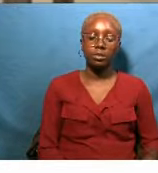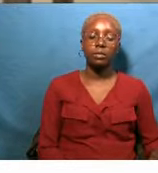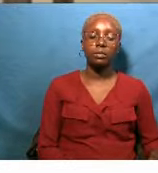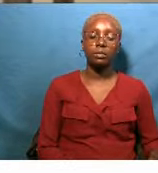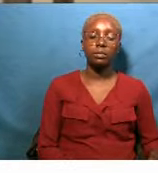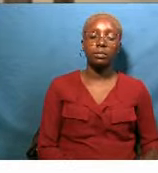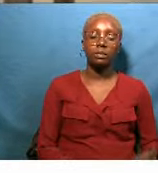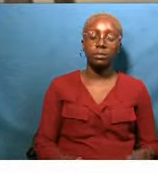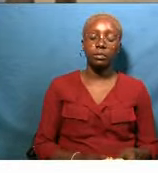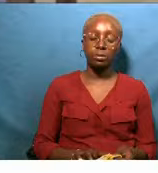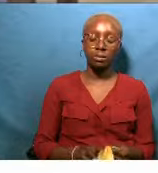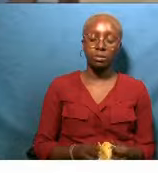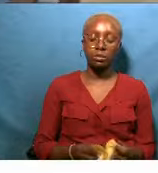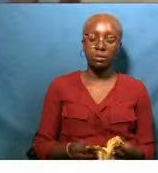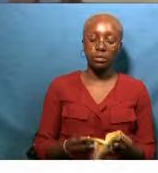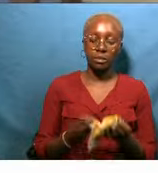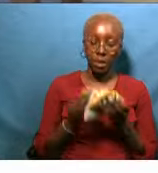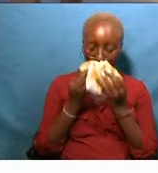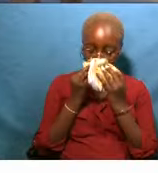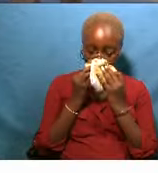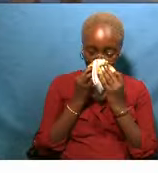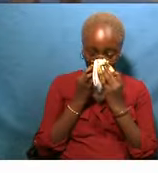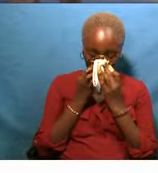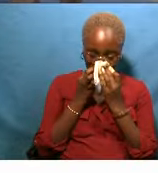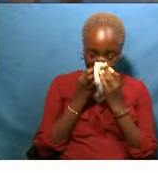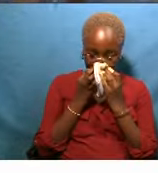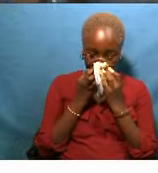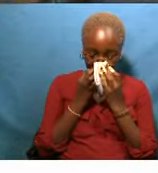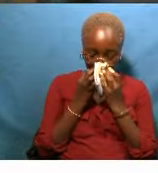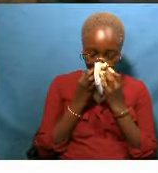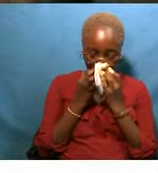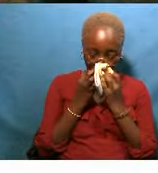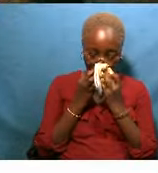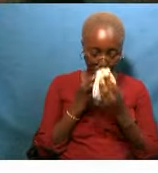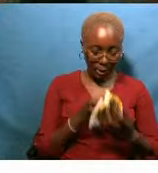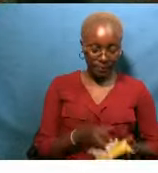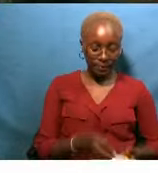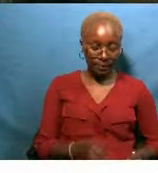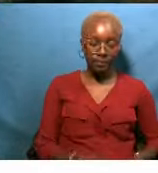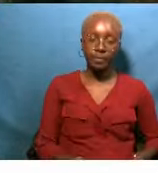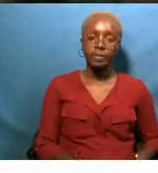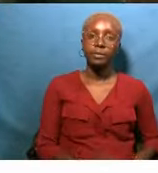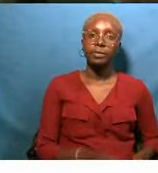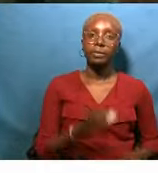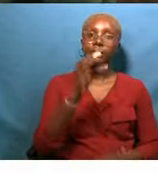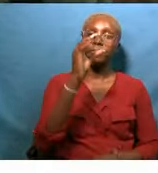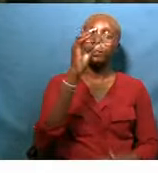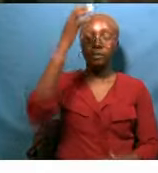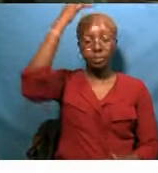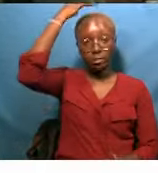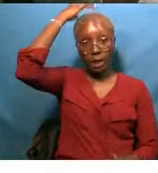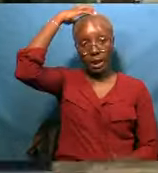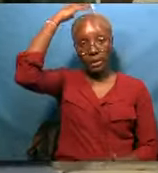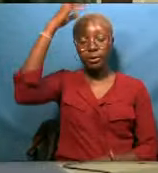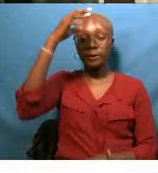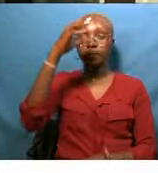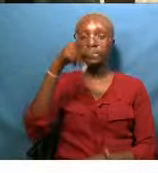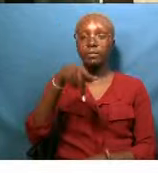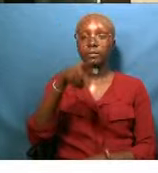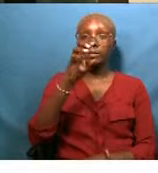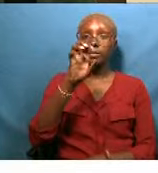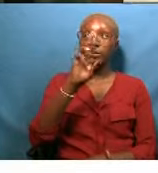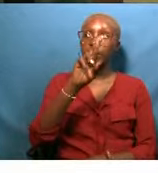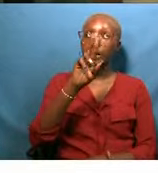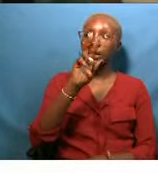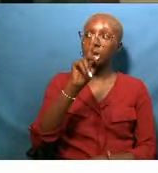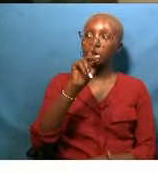I'll hold your hand. Canon Peter Adolua, I induct you to